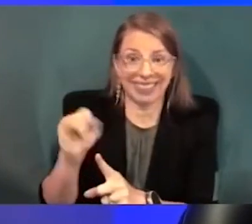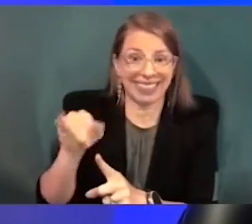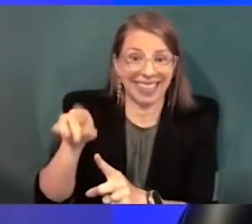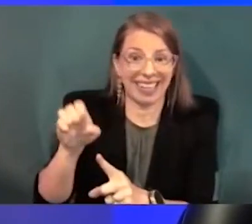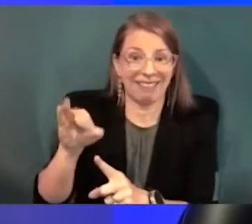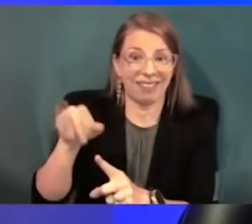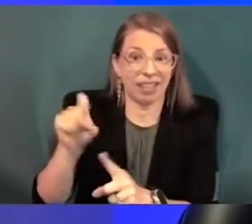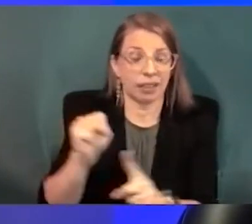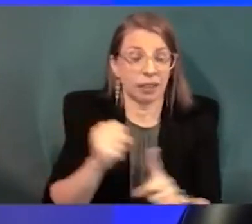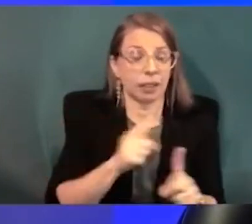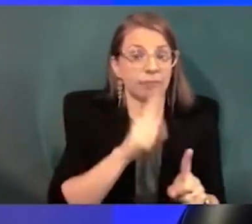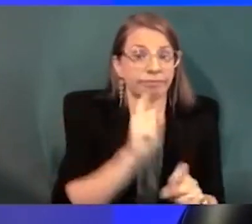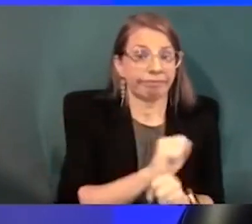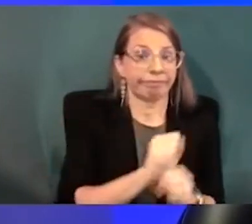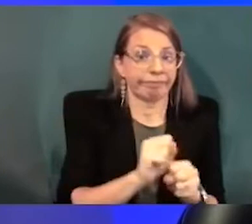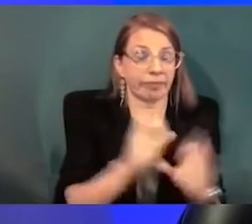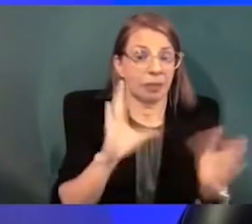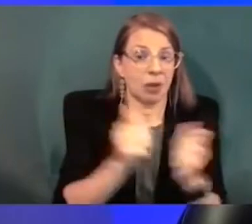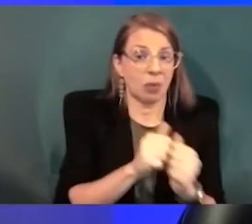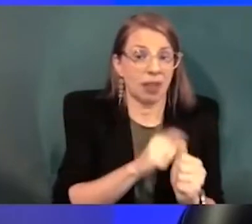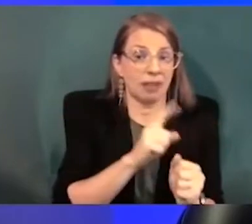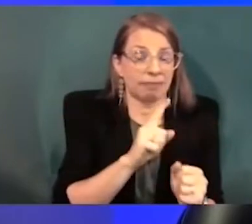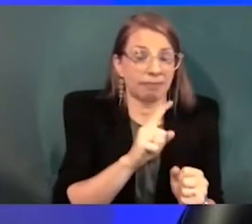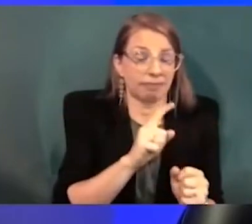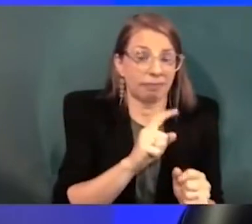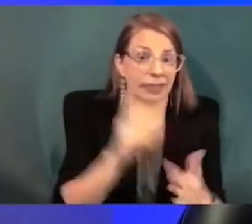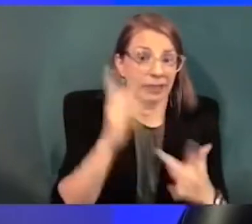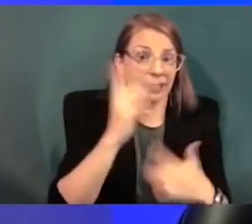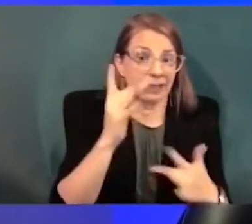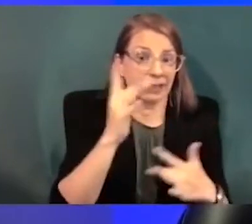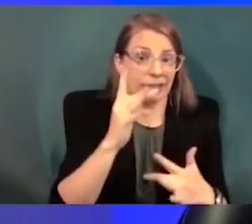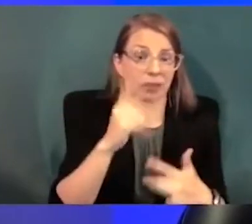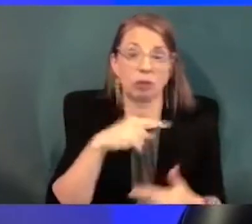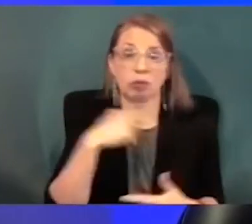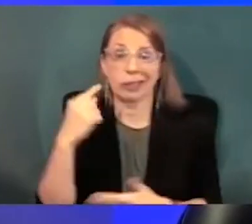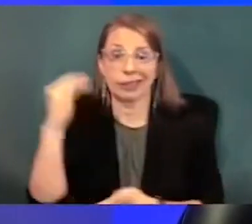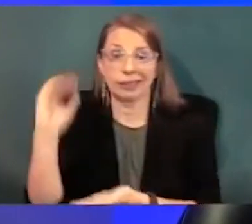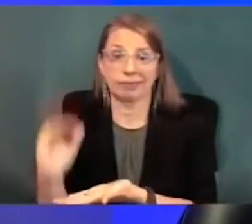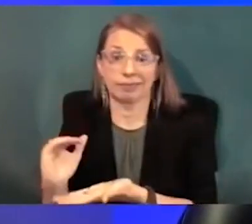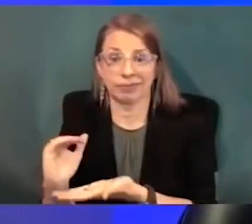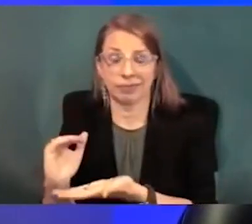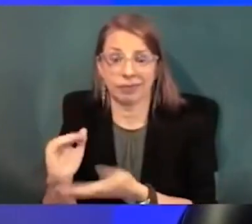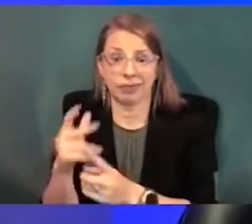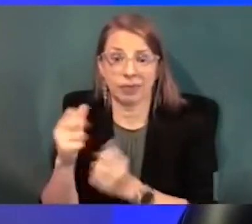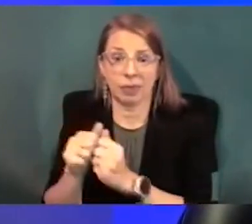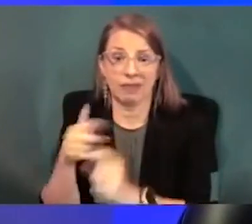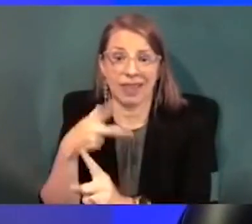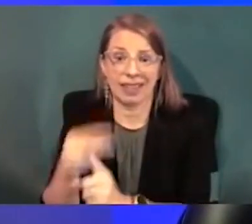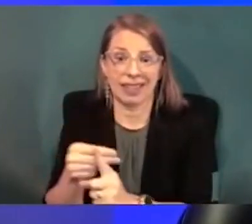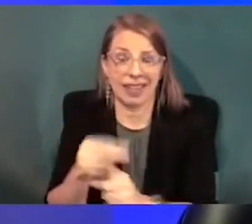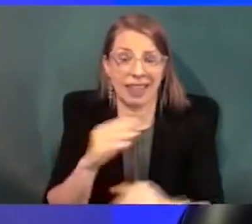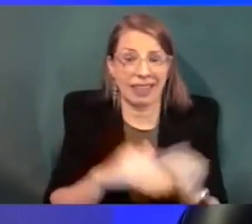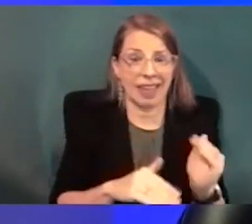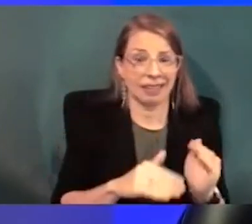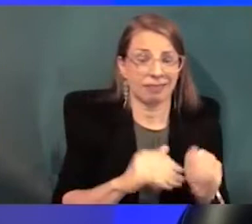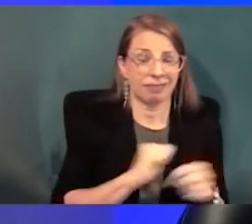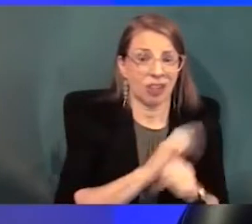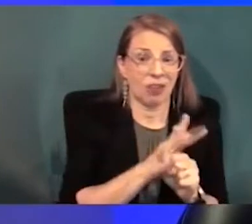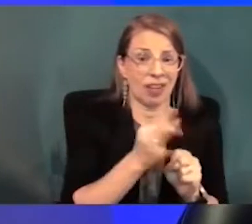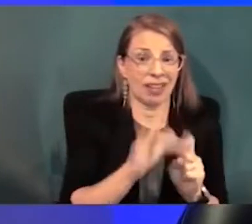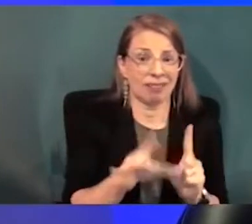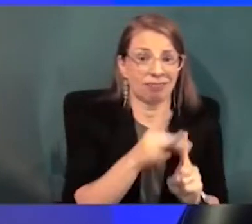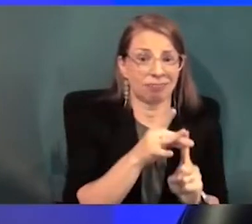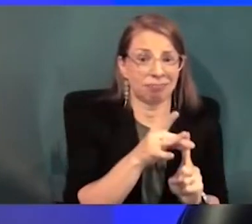disease, is much less of a risk. I just think that it's so